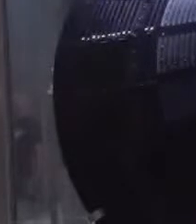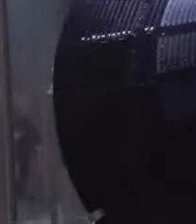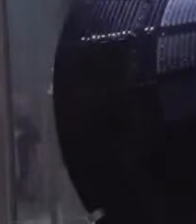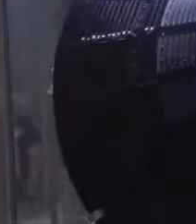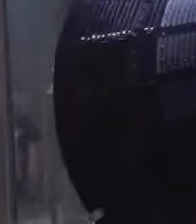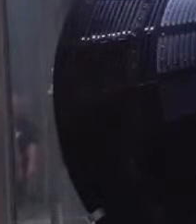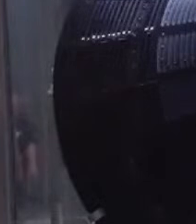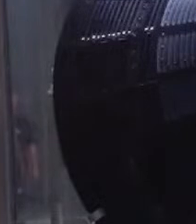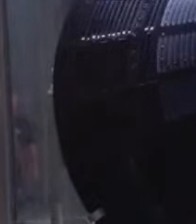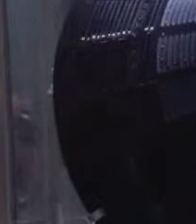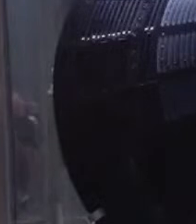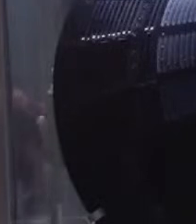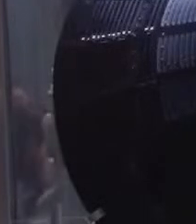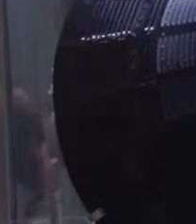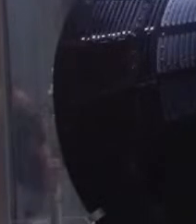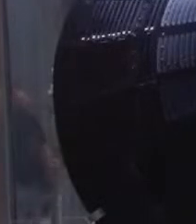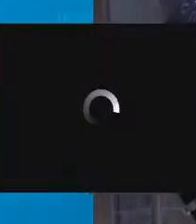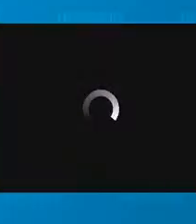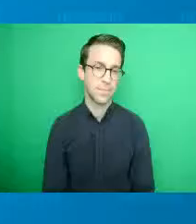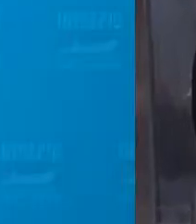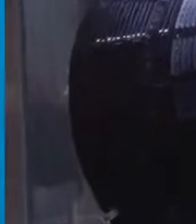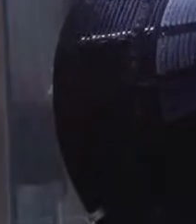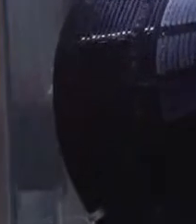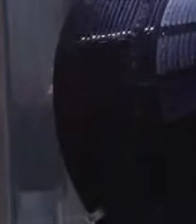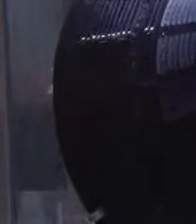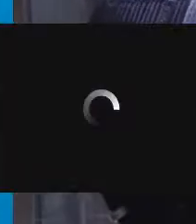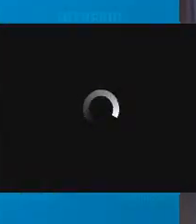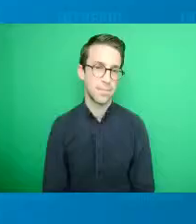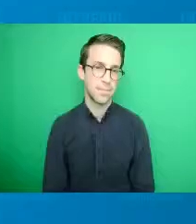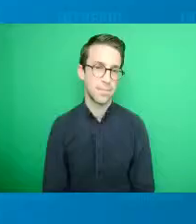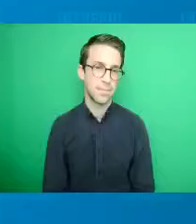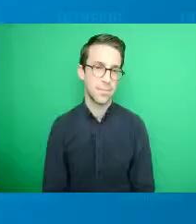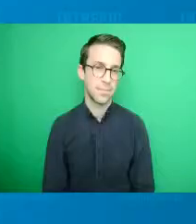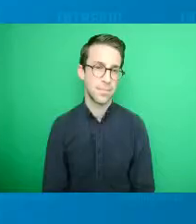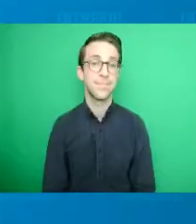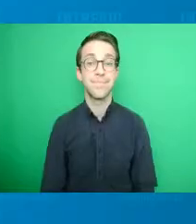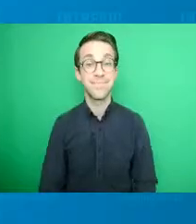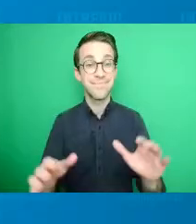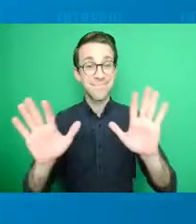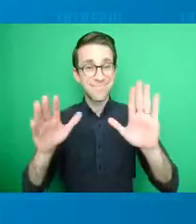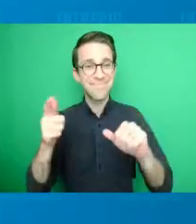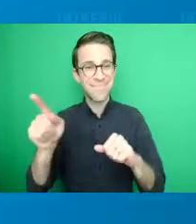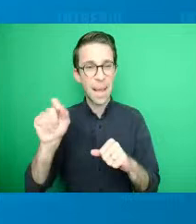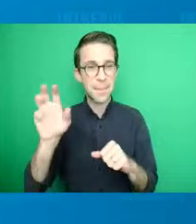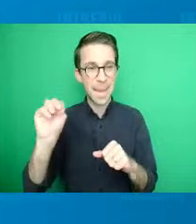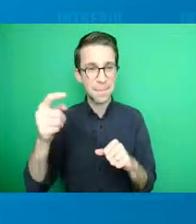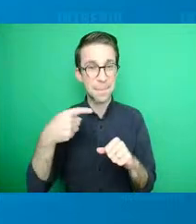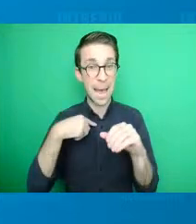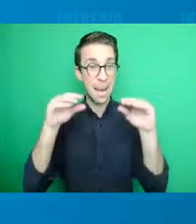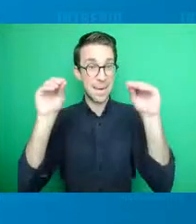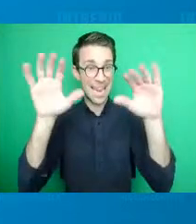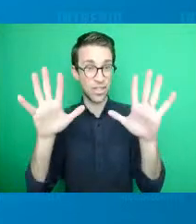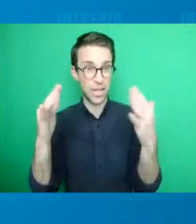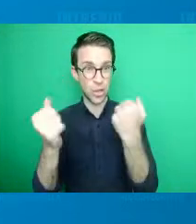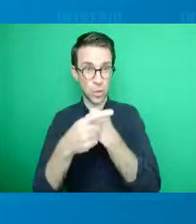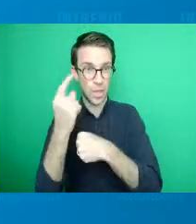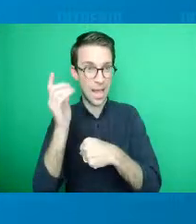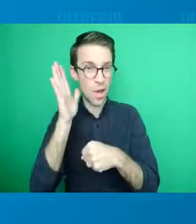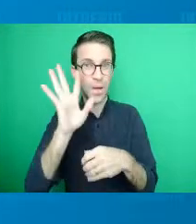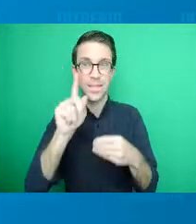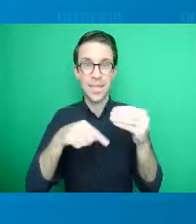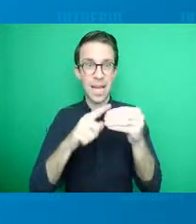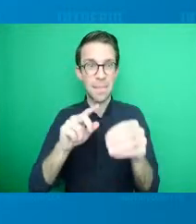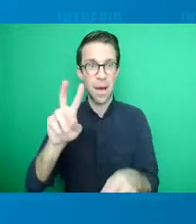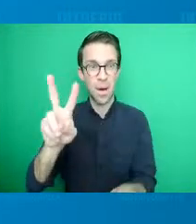My name is Tom Barry. I'm an educator here at the Intrepid Sea, Air, and Space Museum. And today we're going to be talking all about the vacuum of